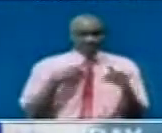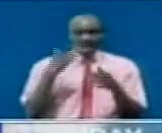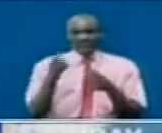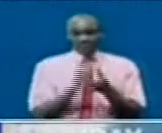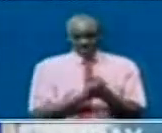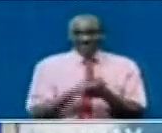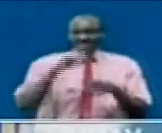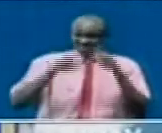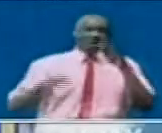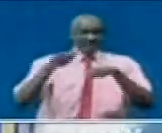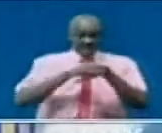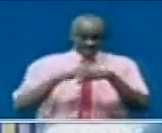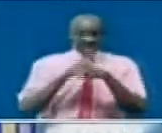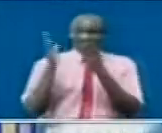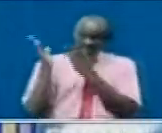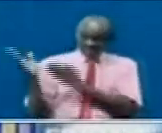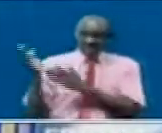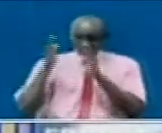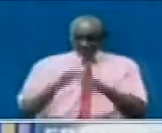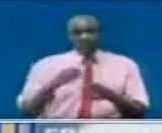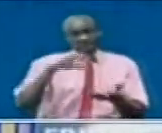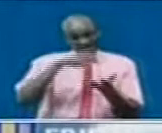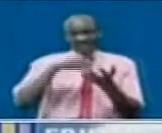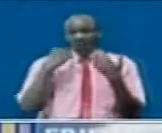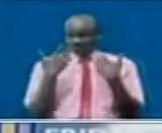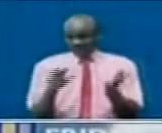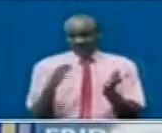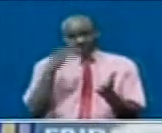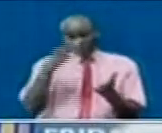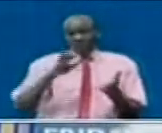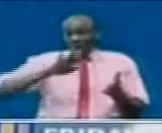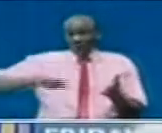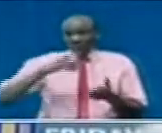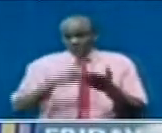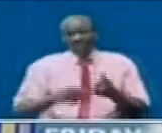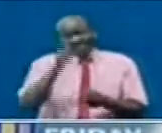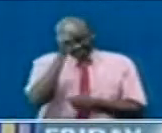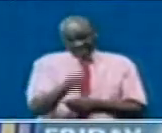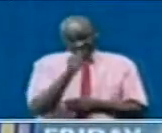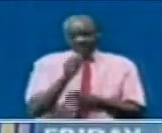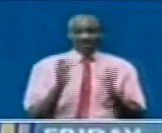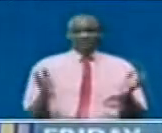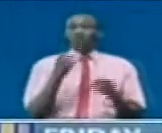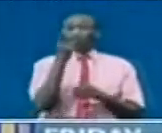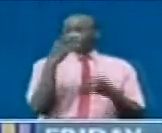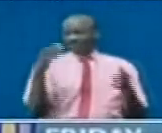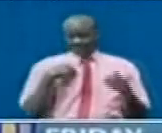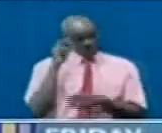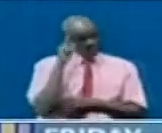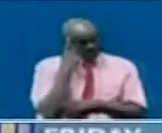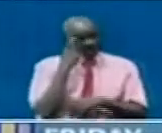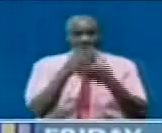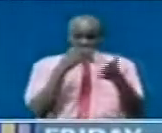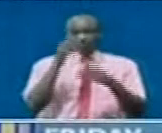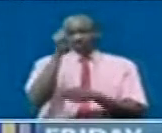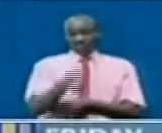to South Africa. Oscar Pistorius, his case is now over, and what is left is the judgment. And two things have to be considered before a judgment